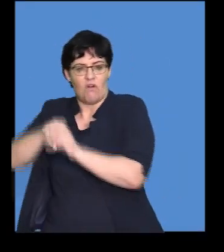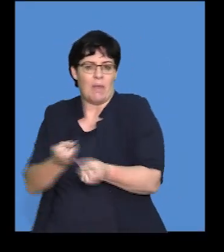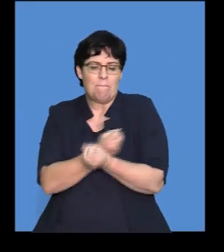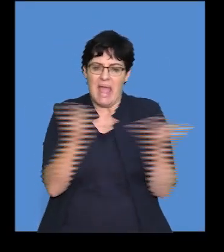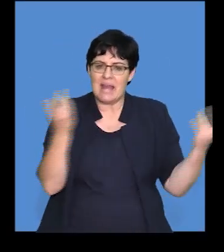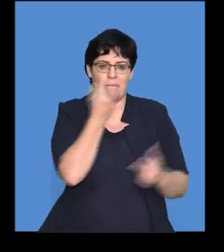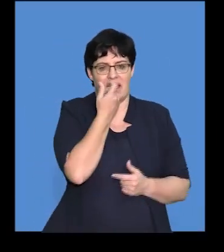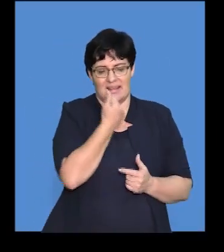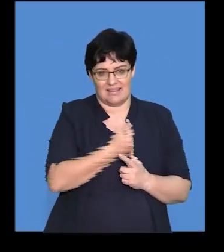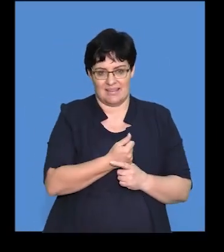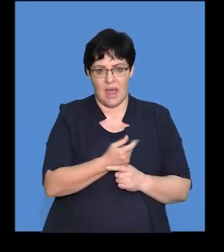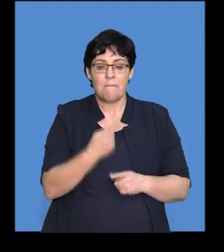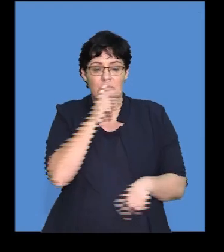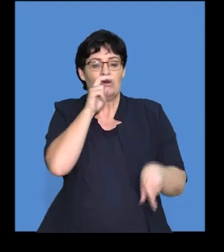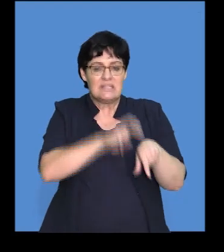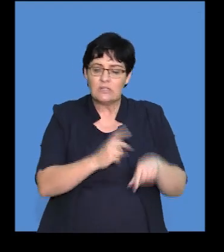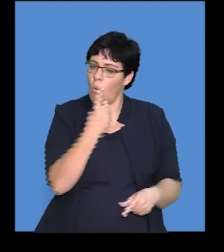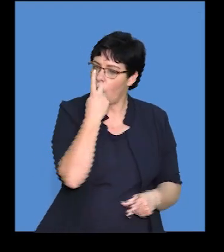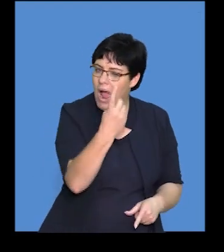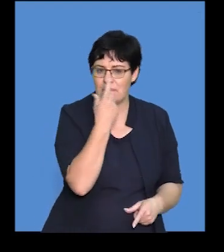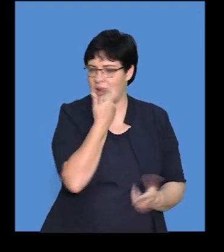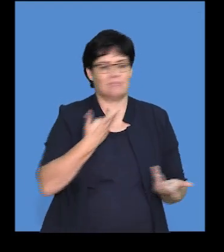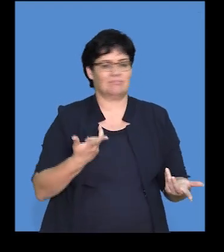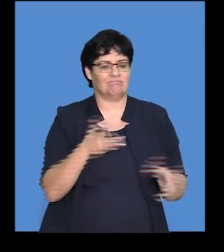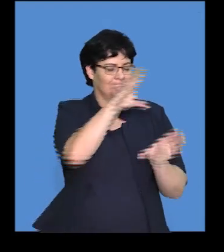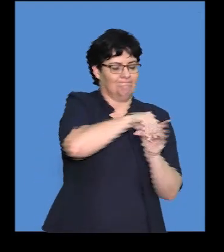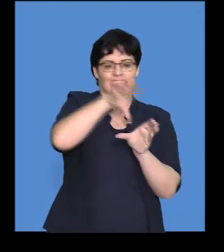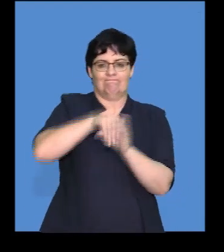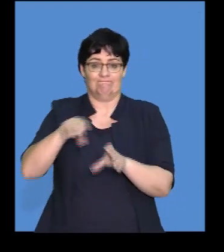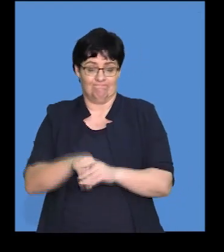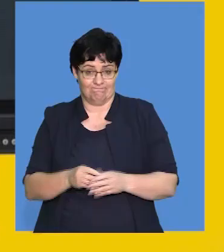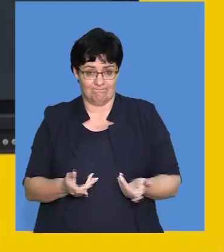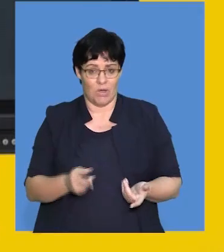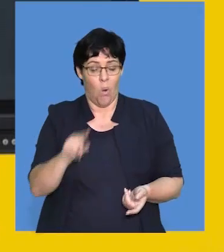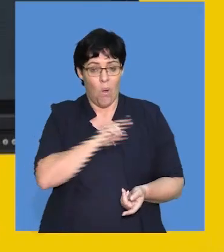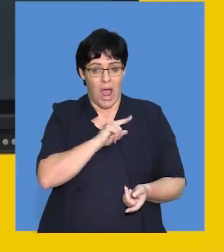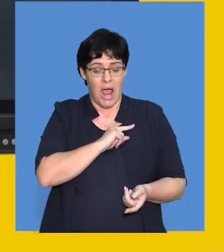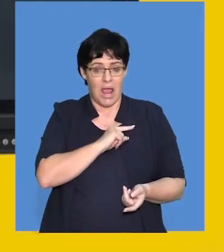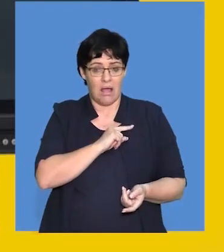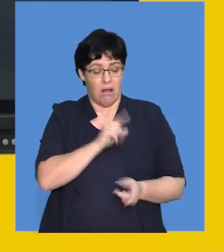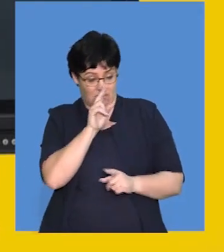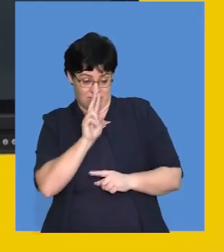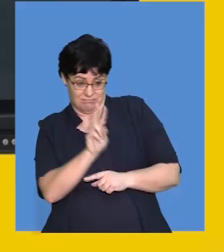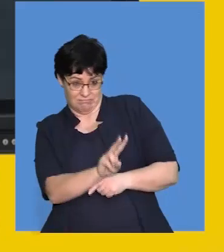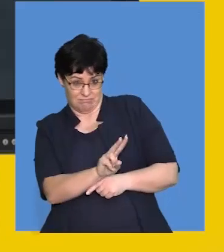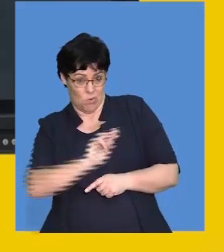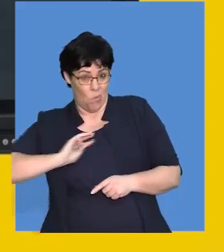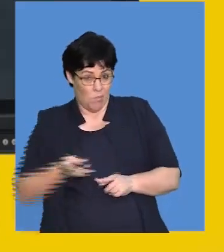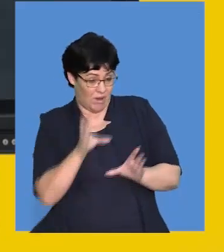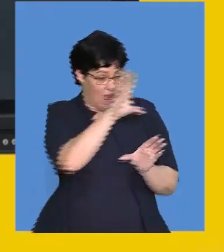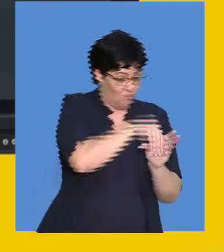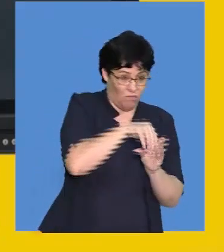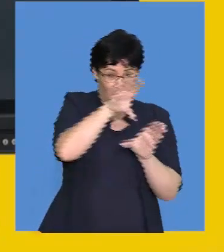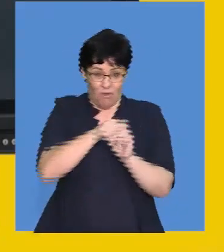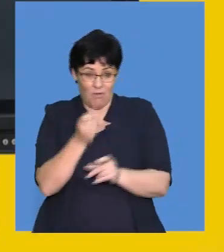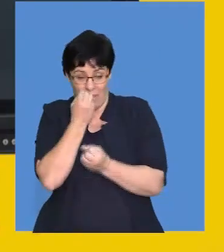men instead of one. And unfortunately, if a woman is seen to be doing that, being involved